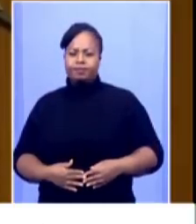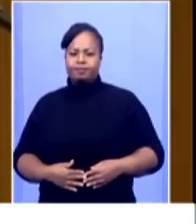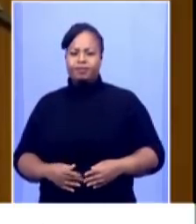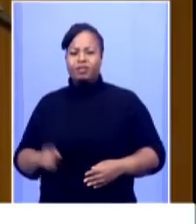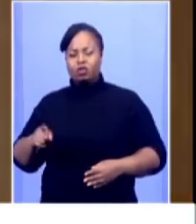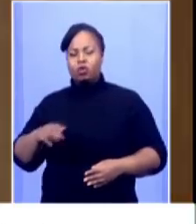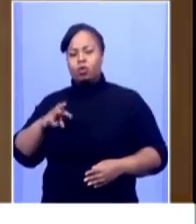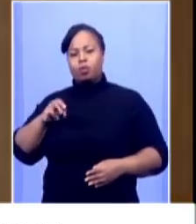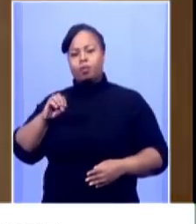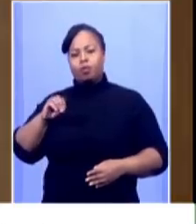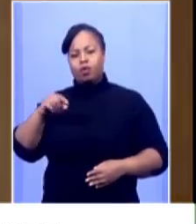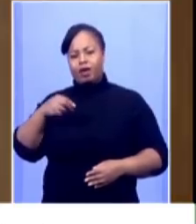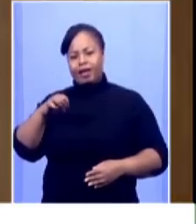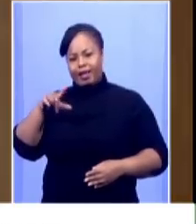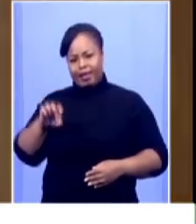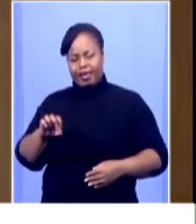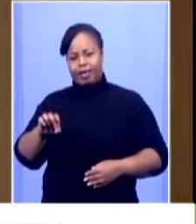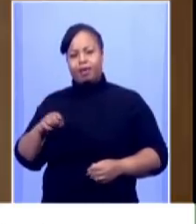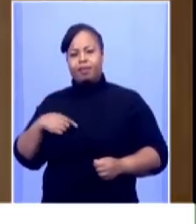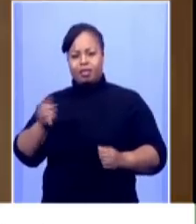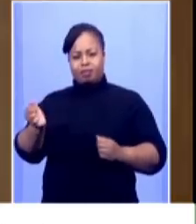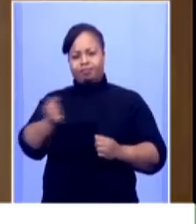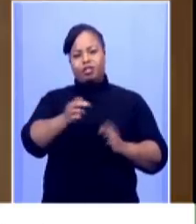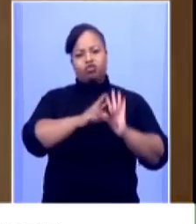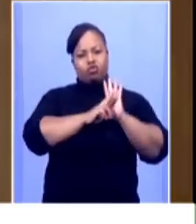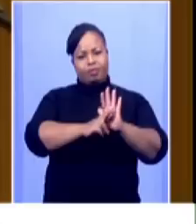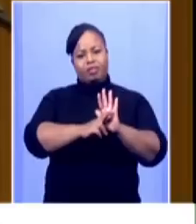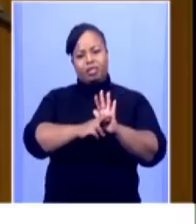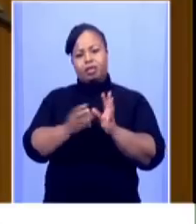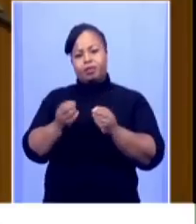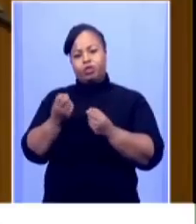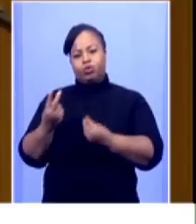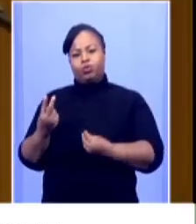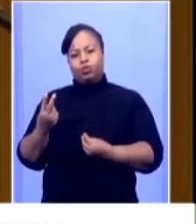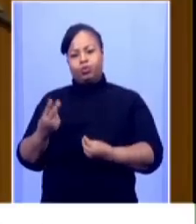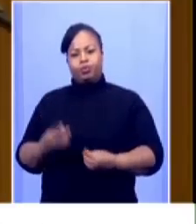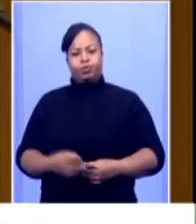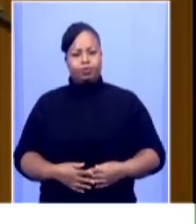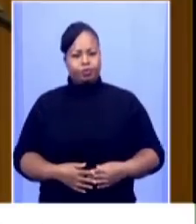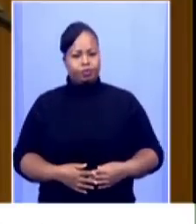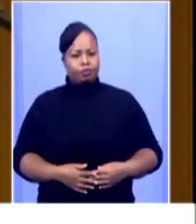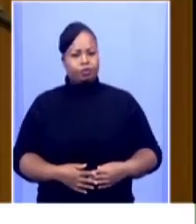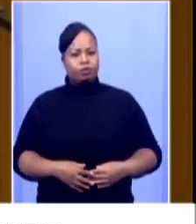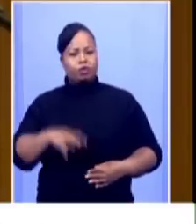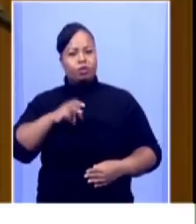Mr. Magashule came on record on behalf of accused number 2. Okay, thank you. Mr. Magashule?